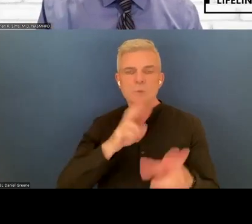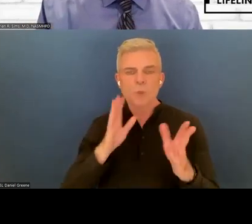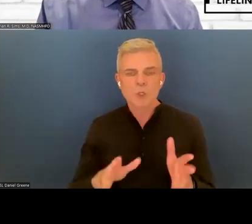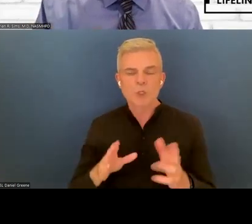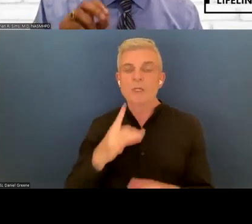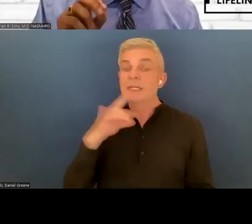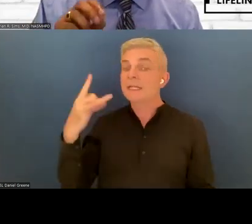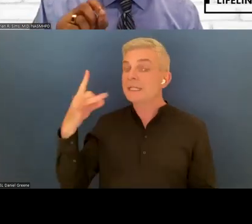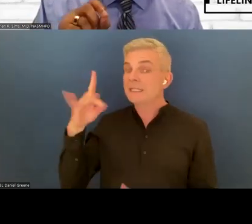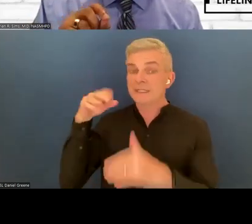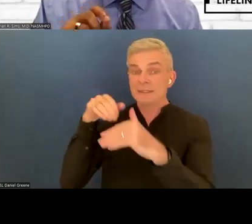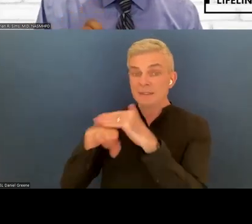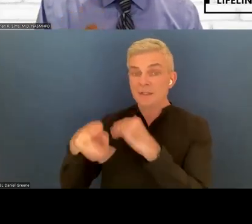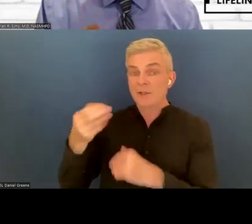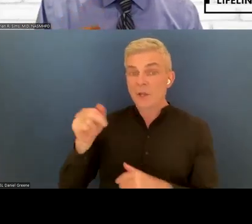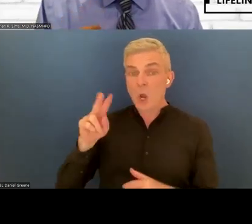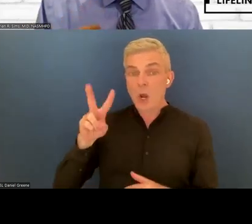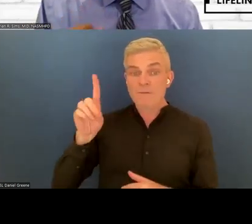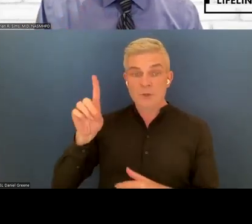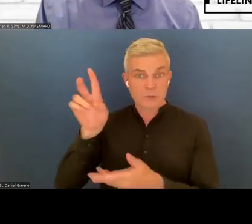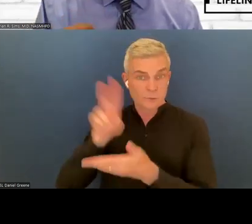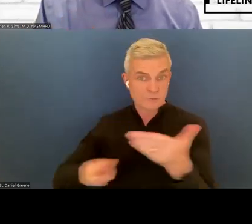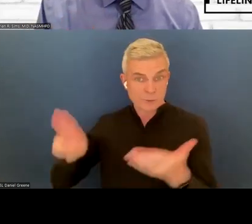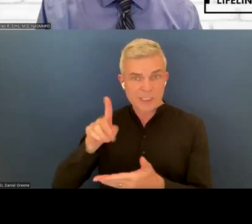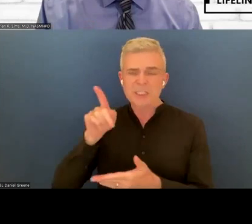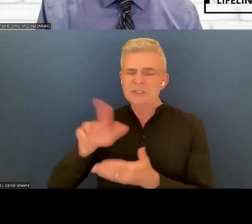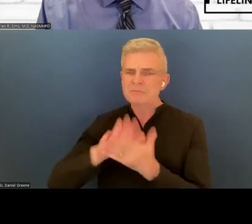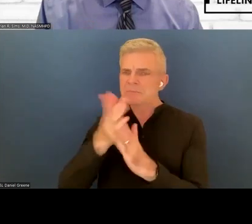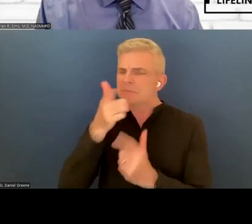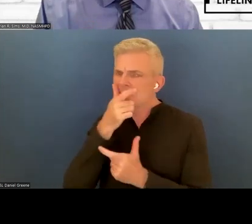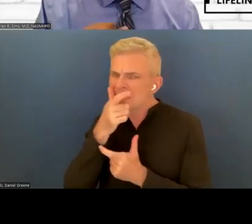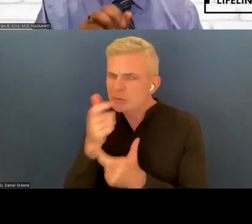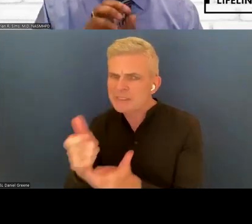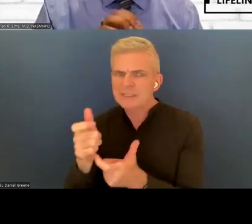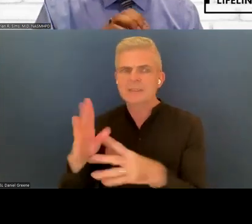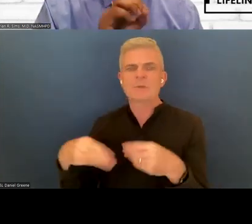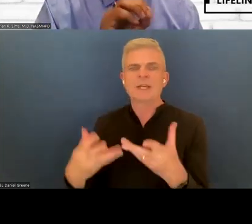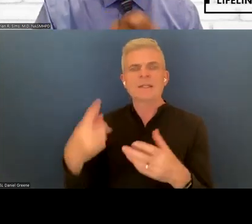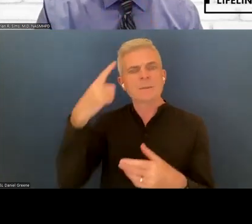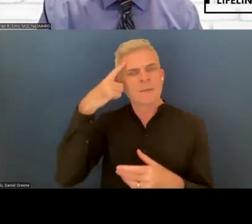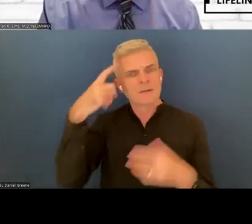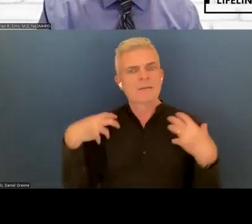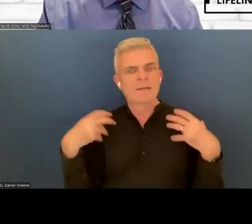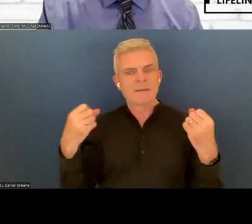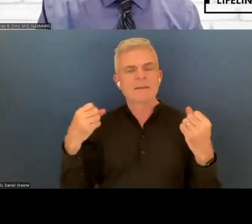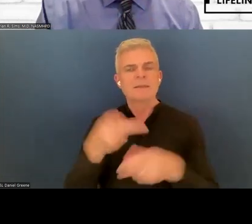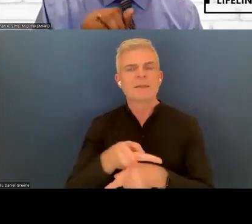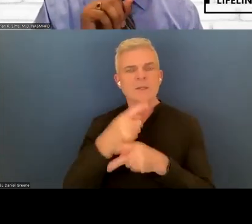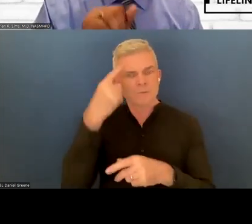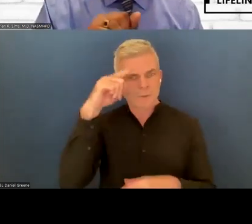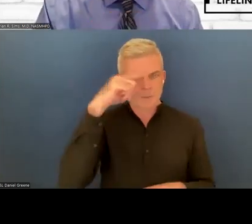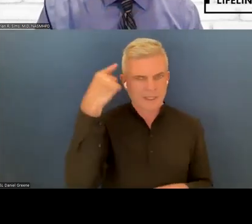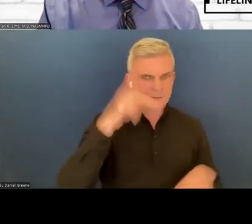Harvard University, took on an intense interest in the provision of mental health care for Blacks and Black communities.